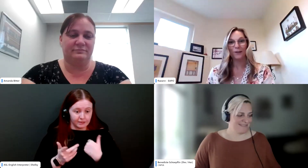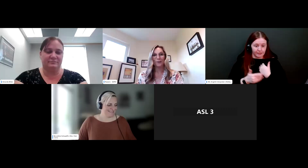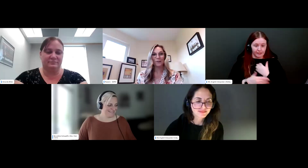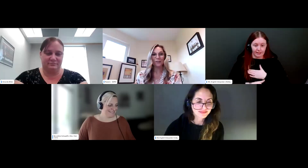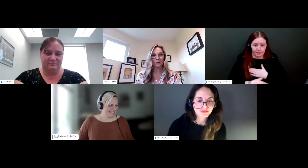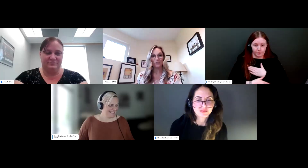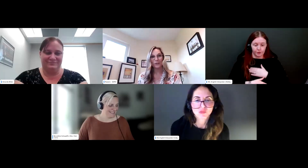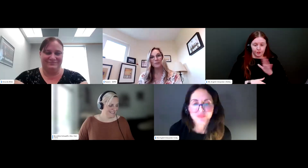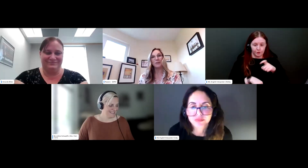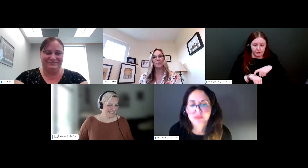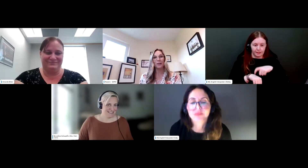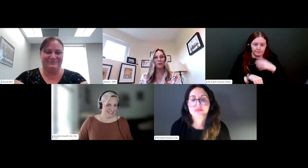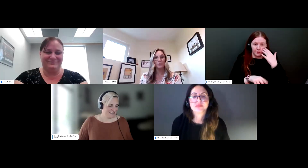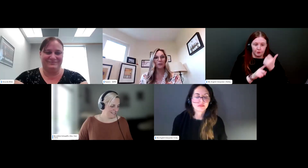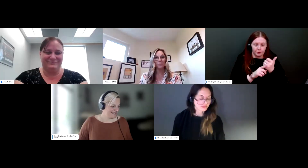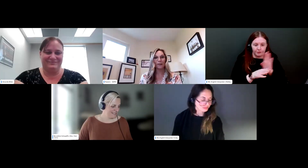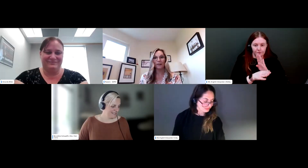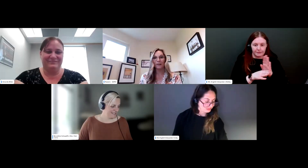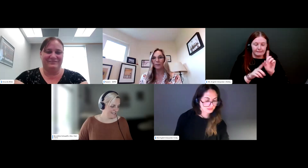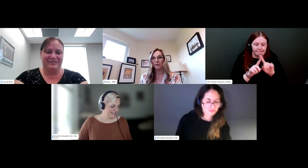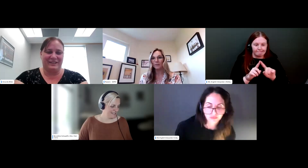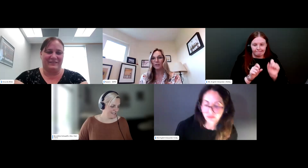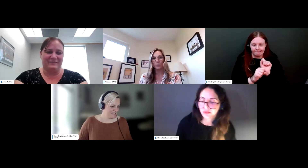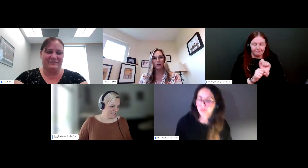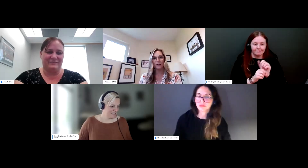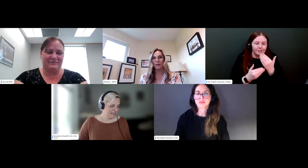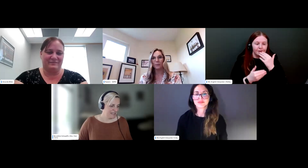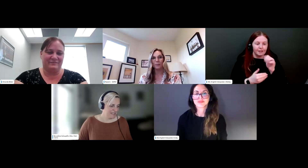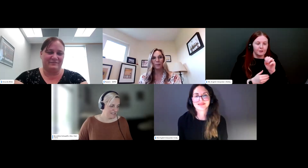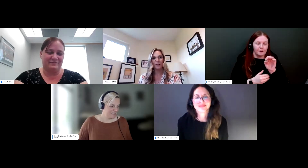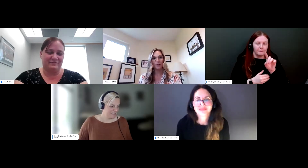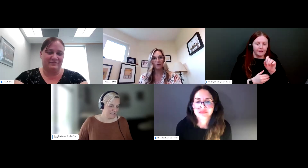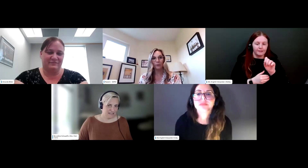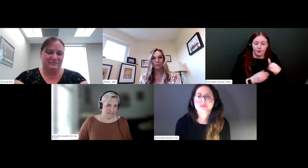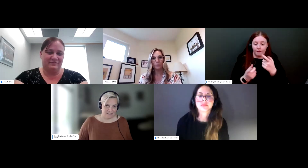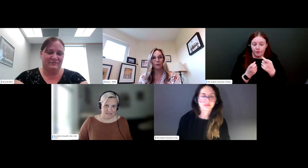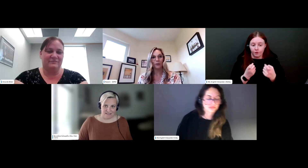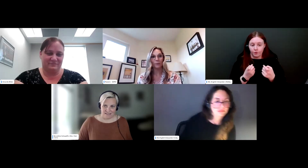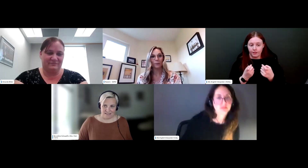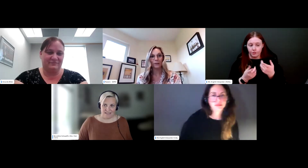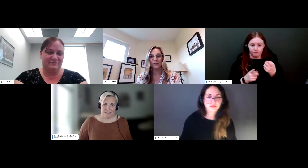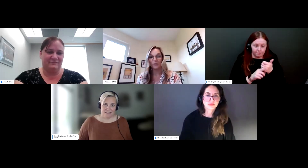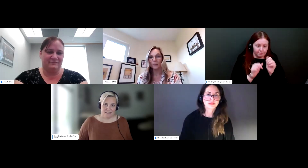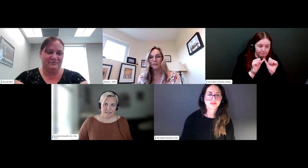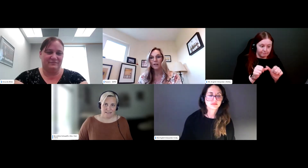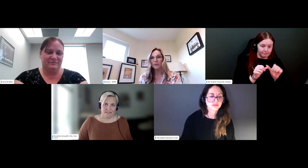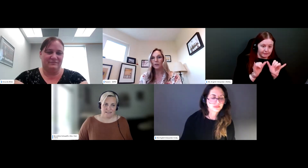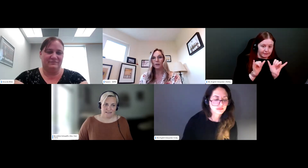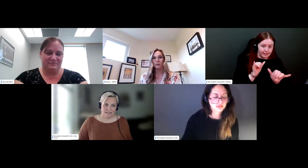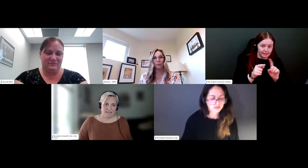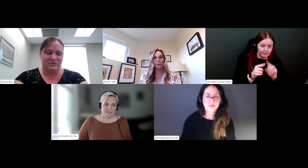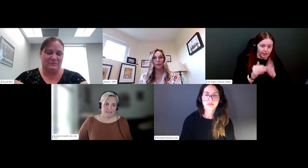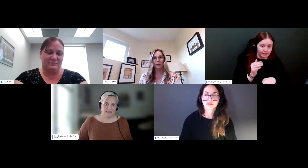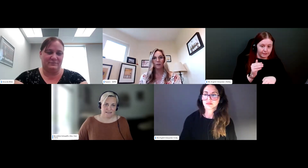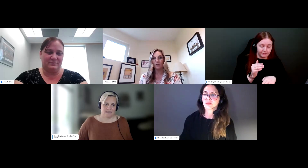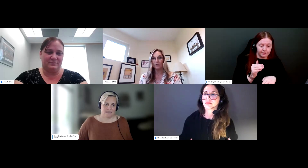you're busy in your different shifts, so thank you so much, Amanda. And if anybody else has any questions, I think Amanda might be sticking around for at least to the end. So you